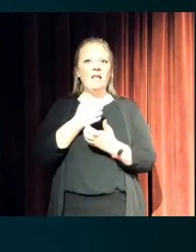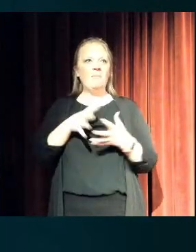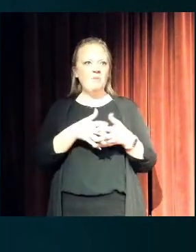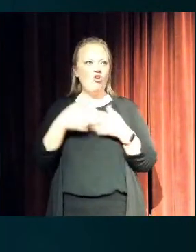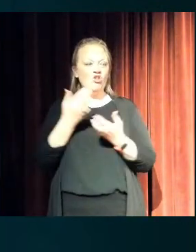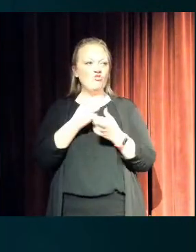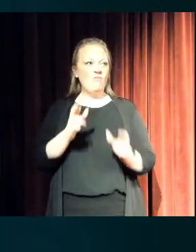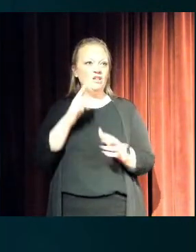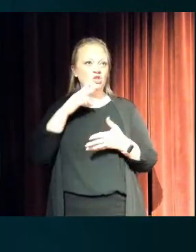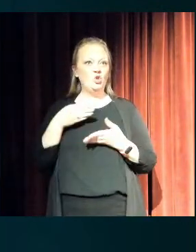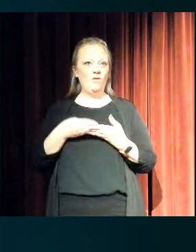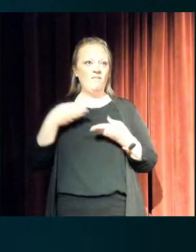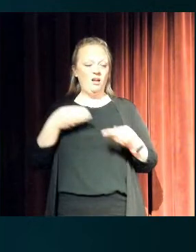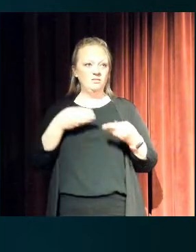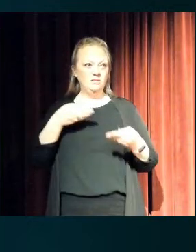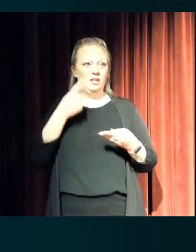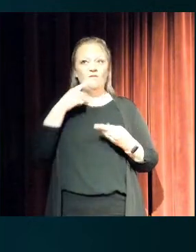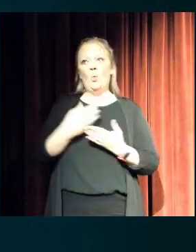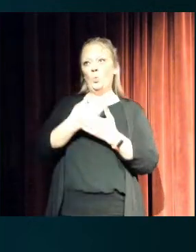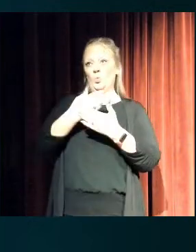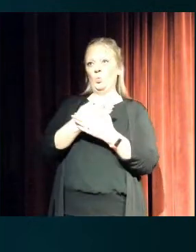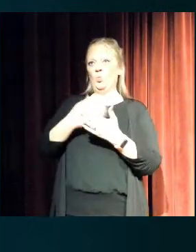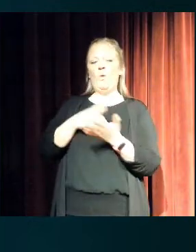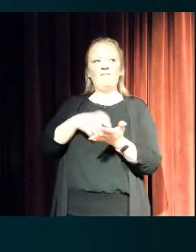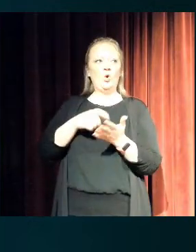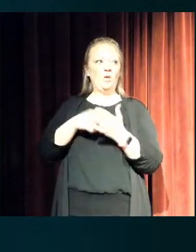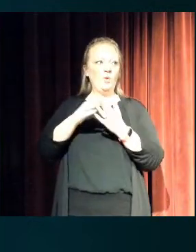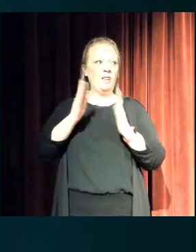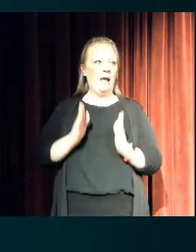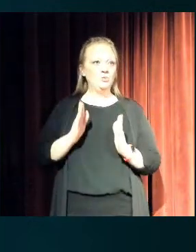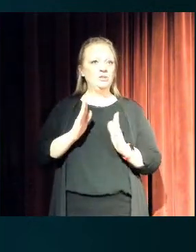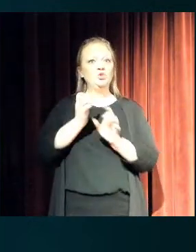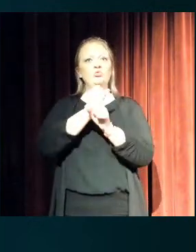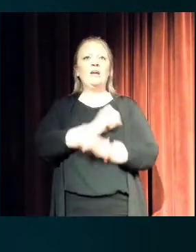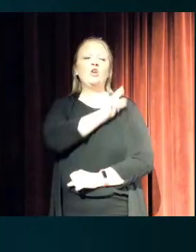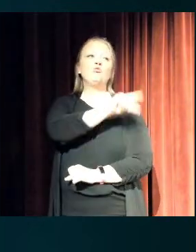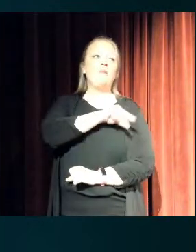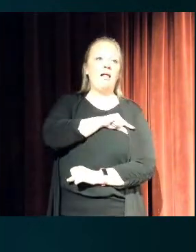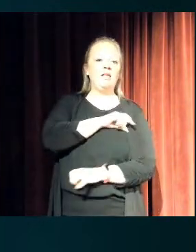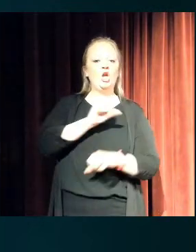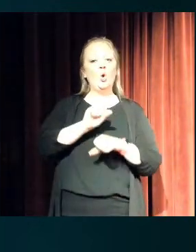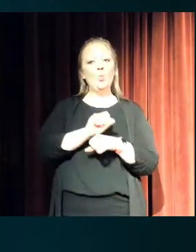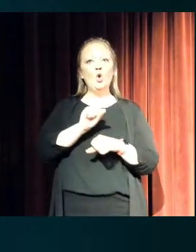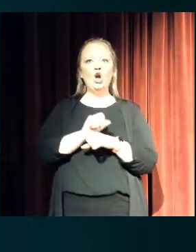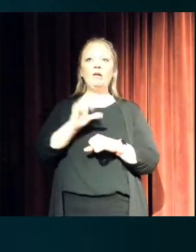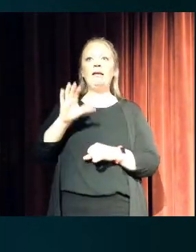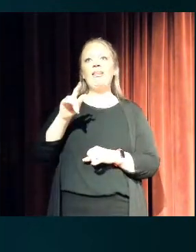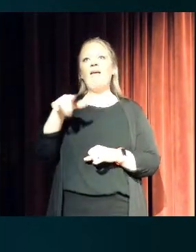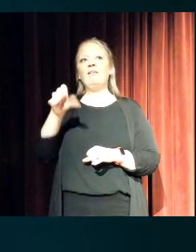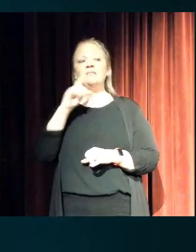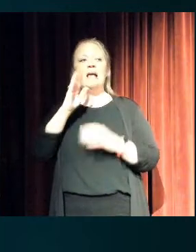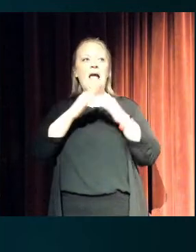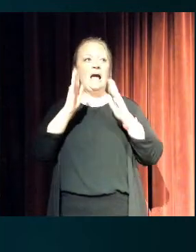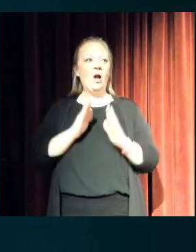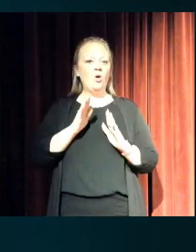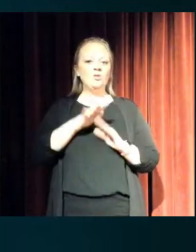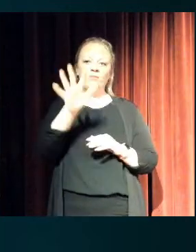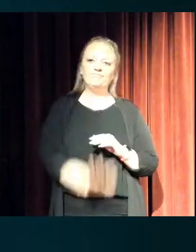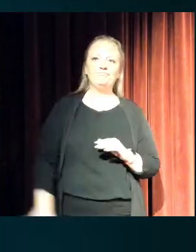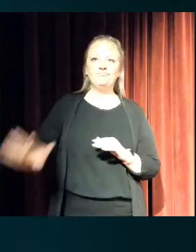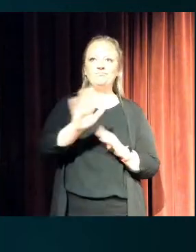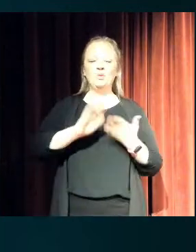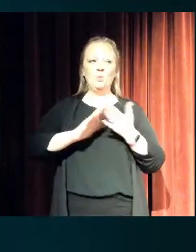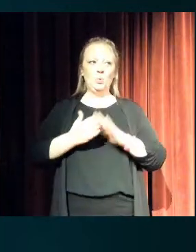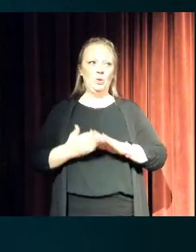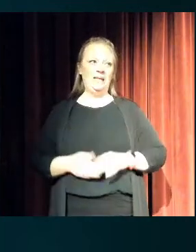new affordable housing fund to create quality working-class housing across our community.